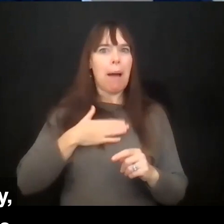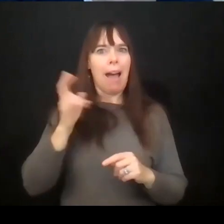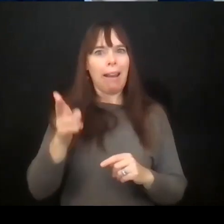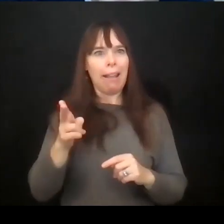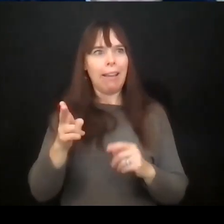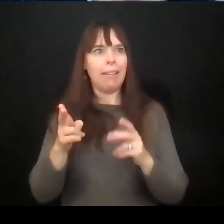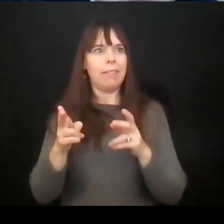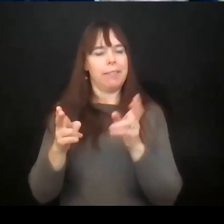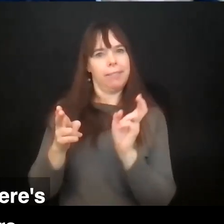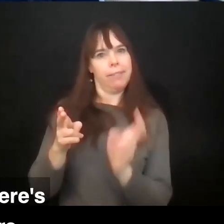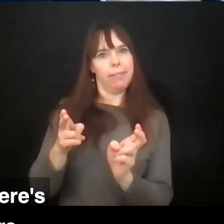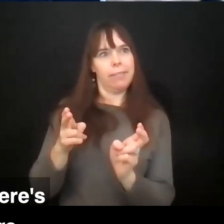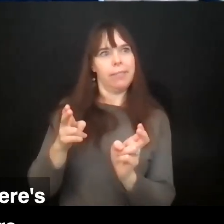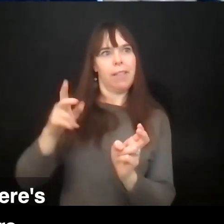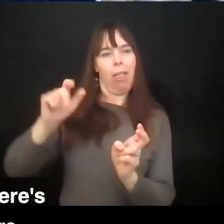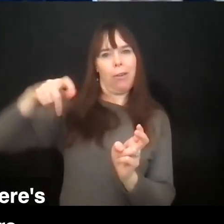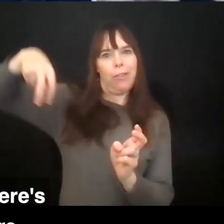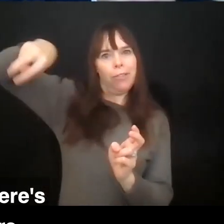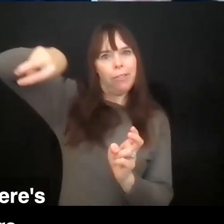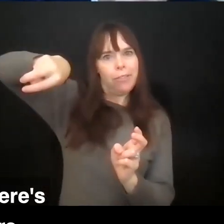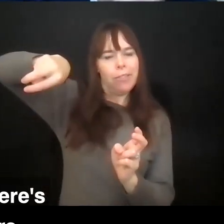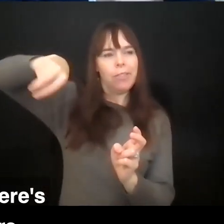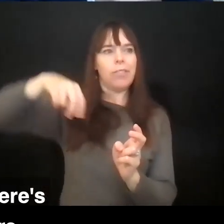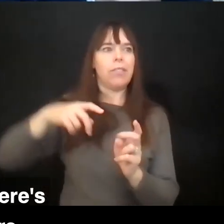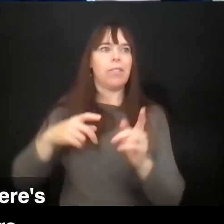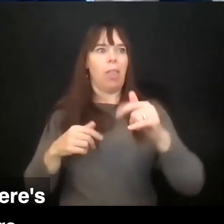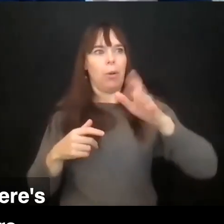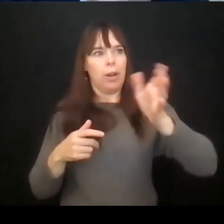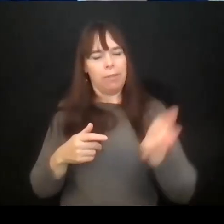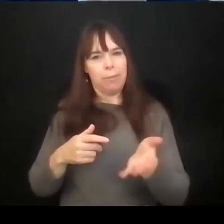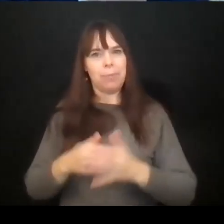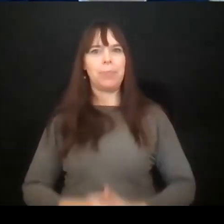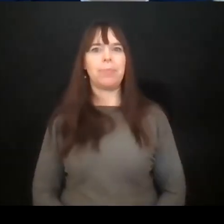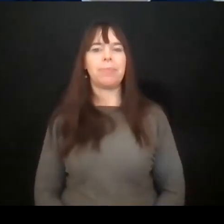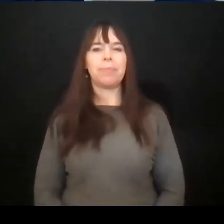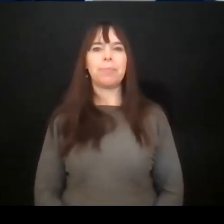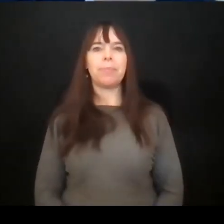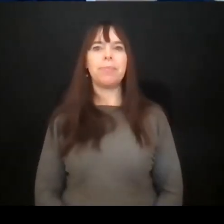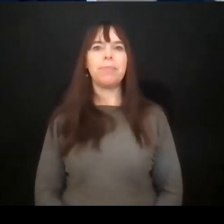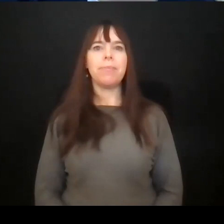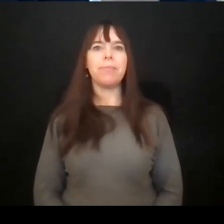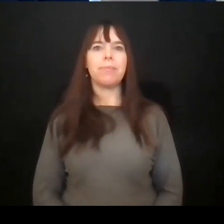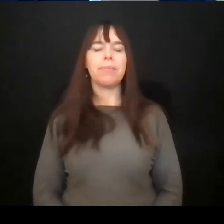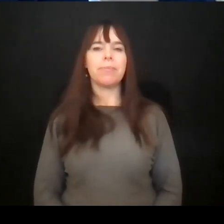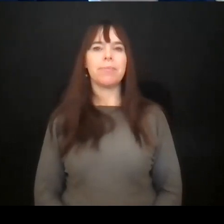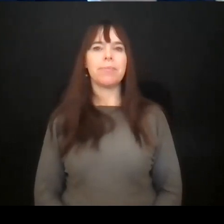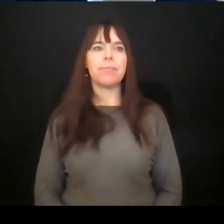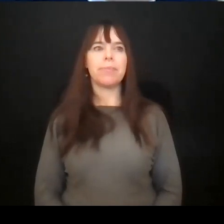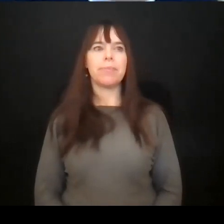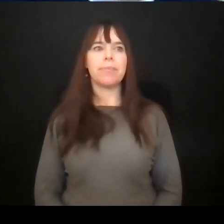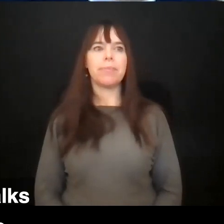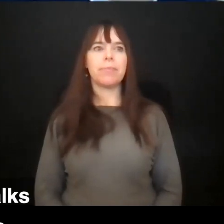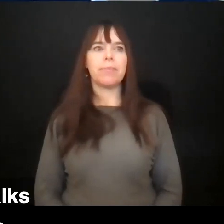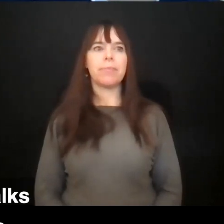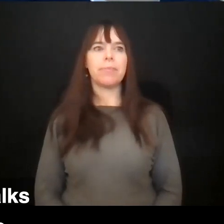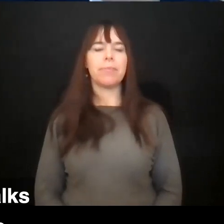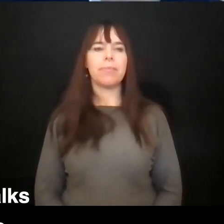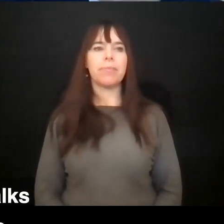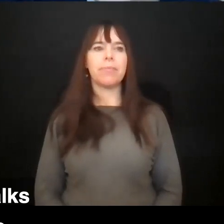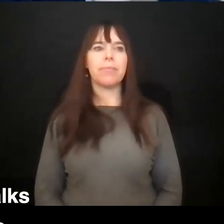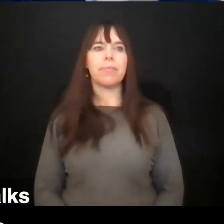figure, sort of a head, and here's another one over here. New slide shows a new art piece, 1933.